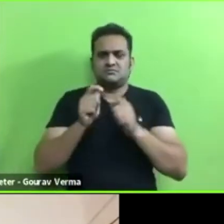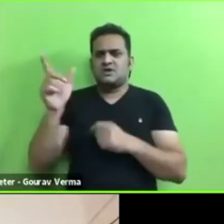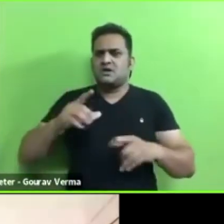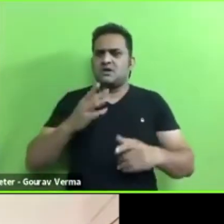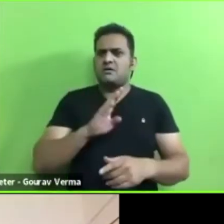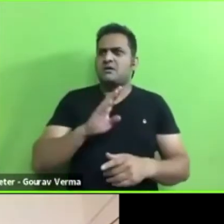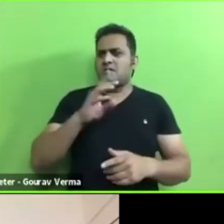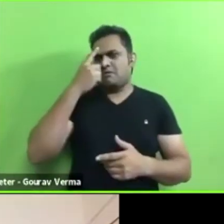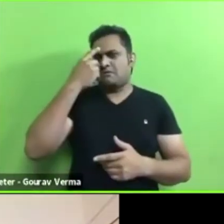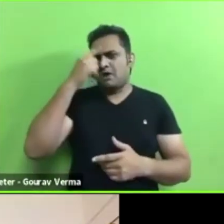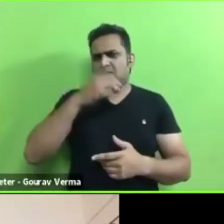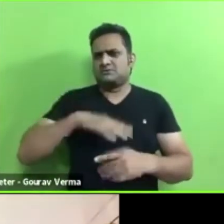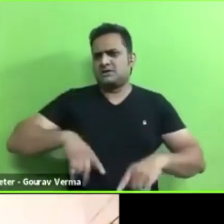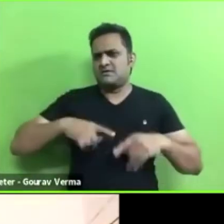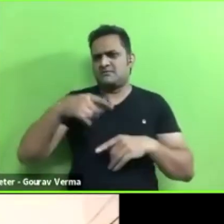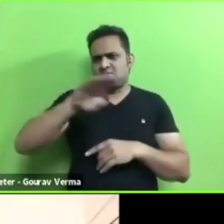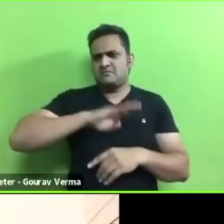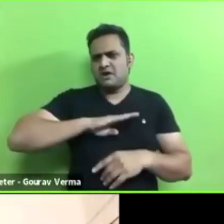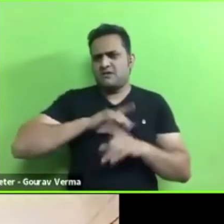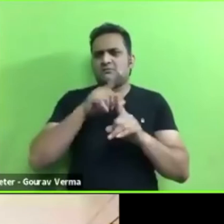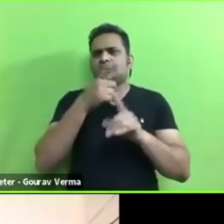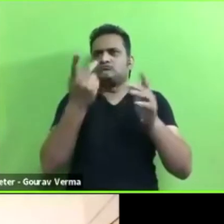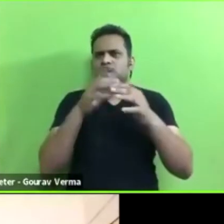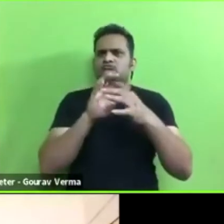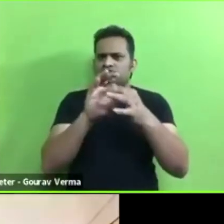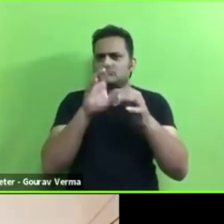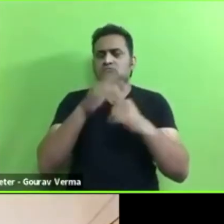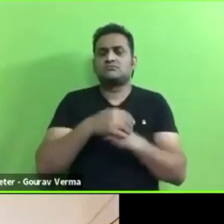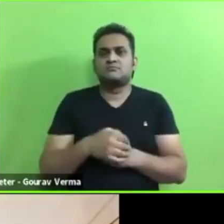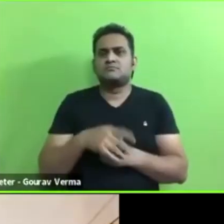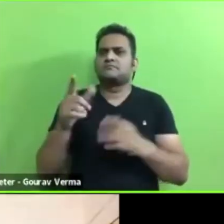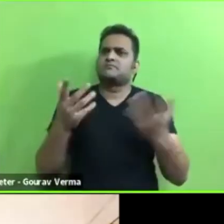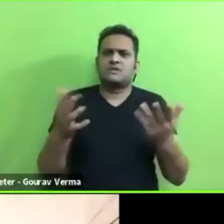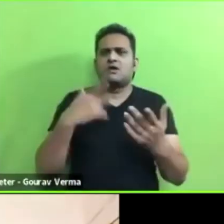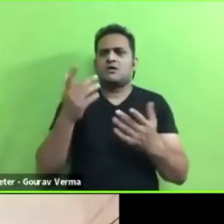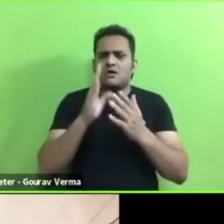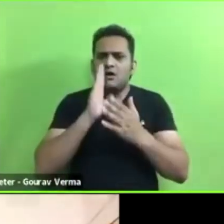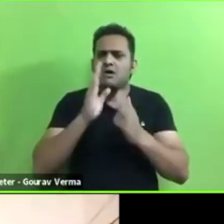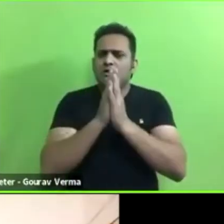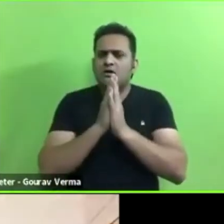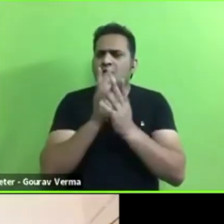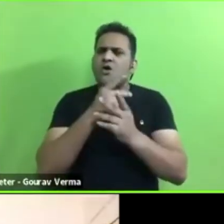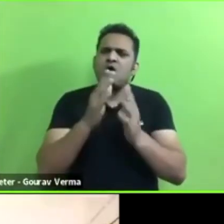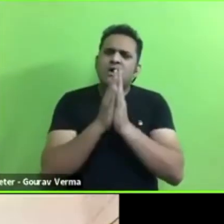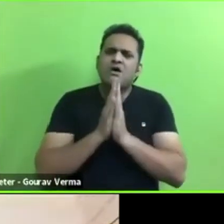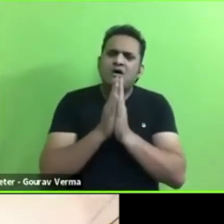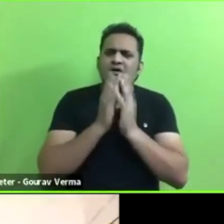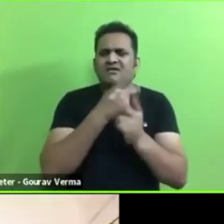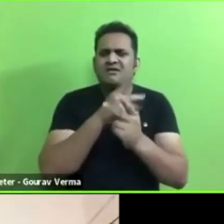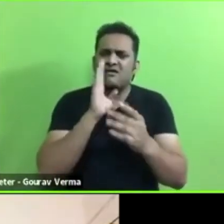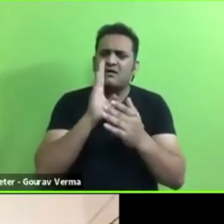Karnataka border, and I have had some collaborations with them. You know, it's all religious music. It's all on